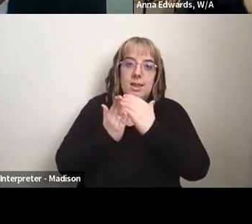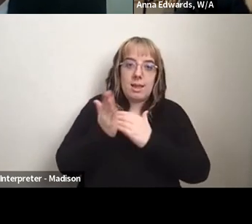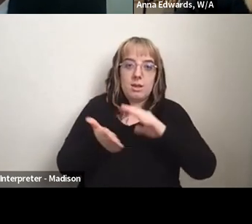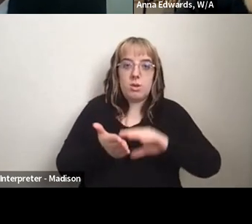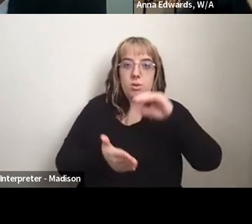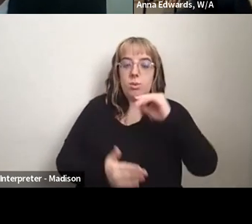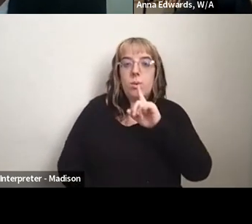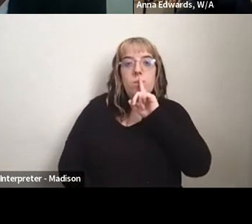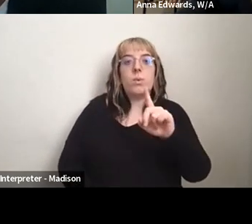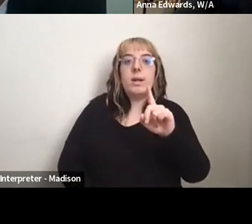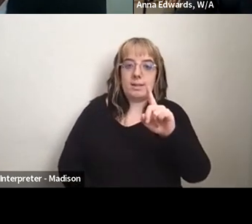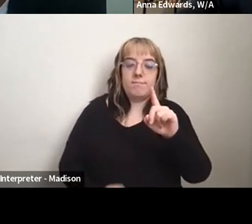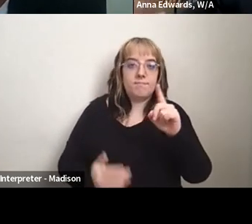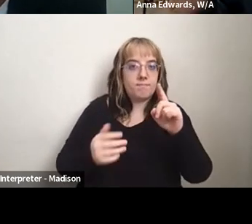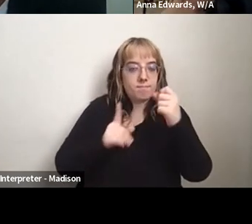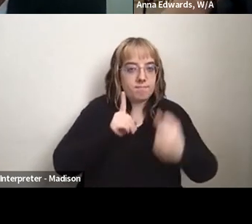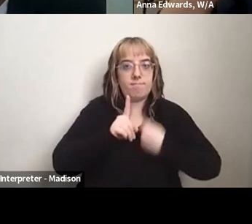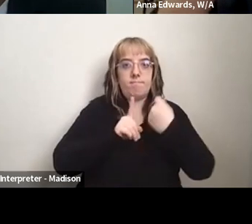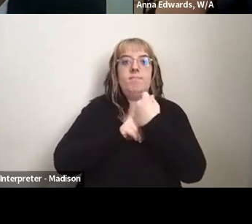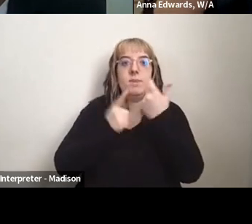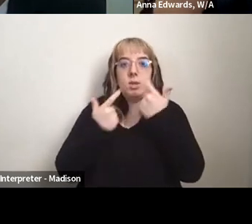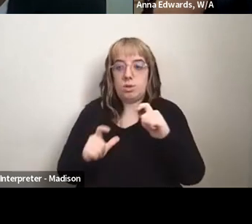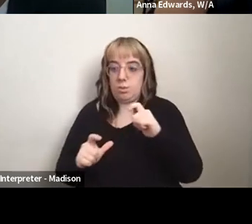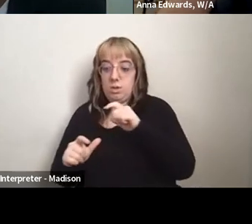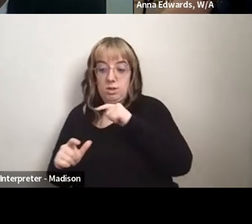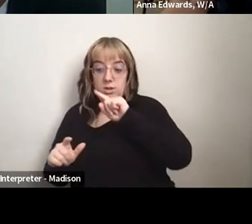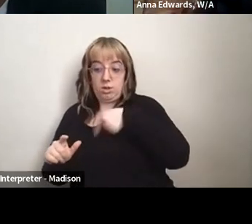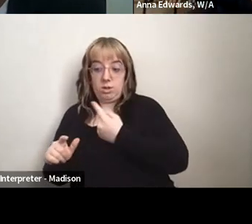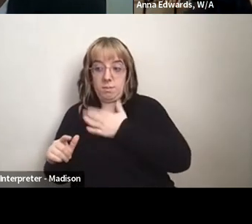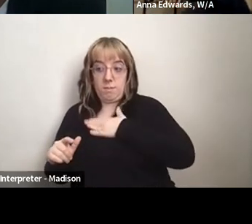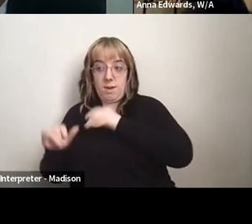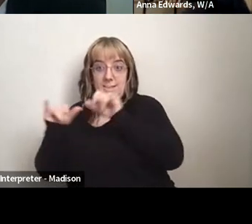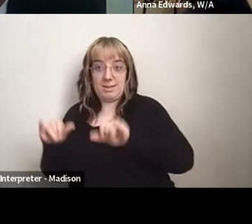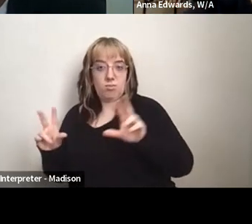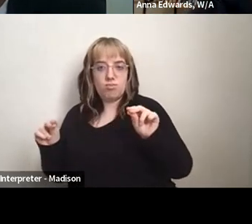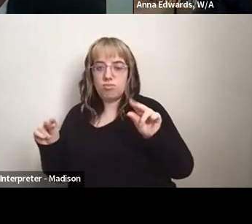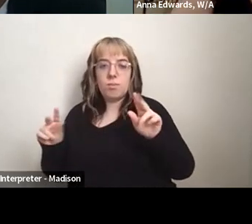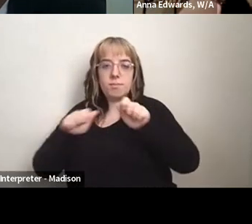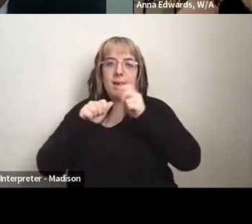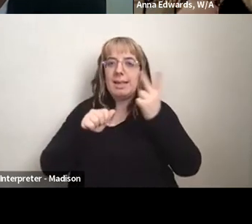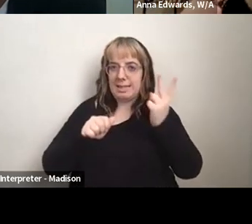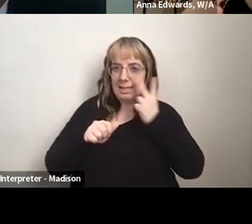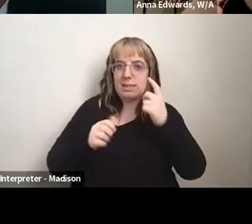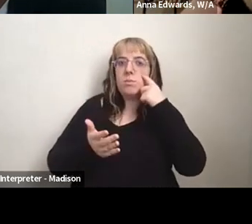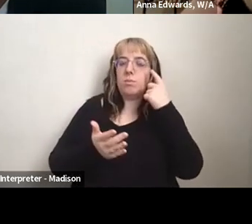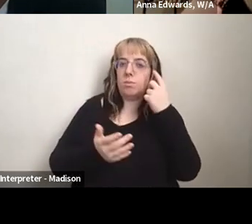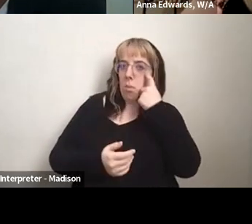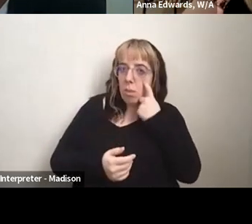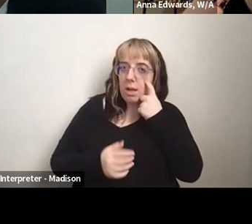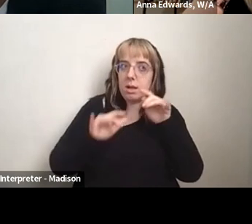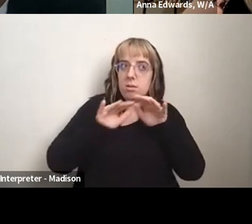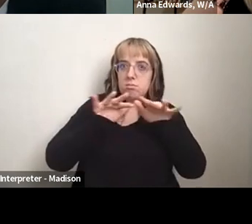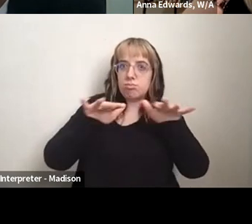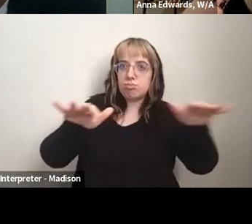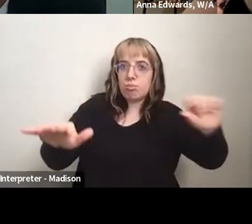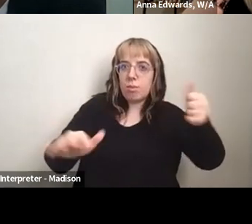really made a big impact, not only within our system, but I've seen it trickle across to other schools in our